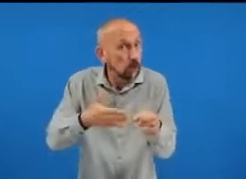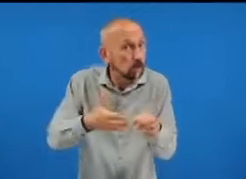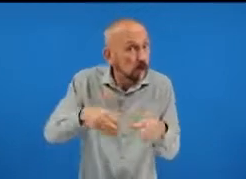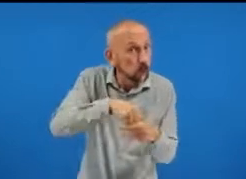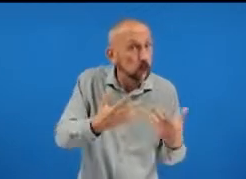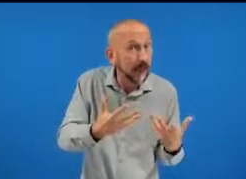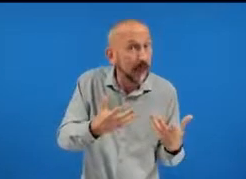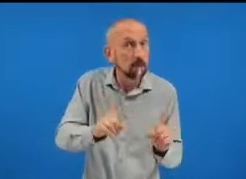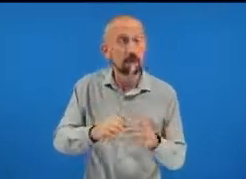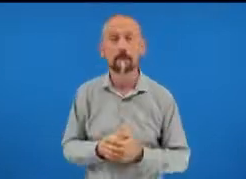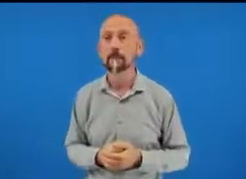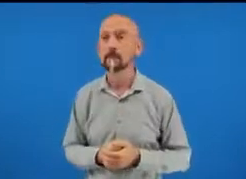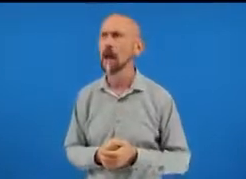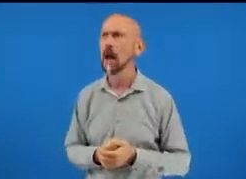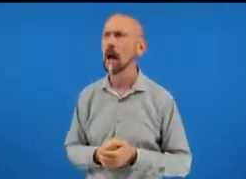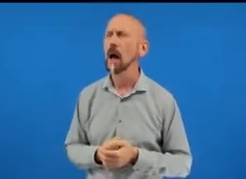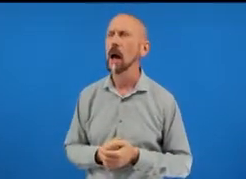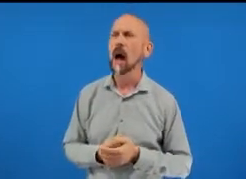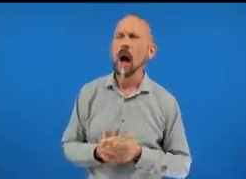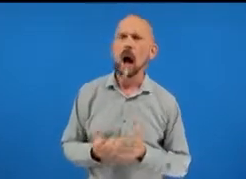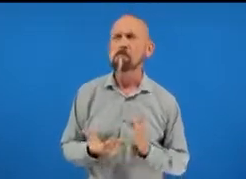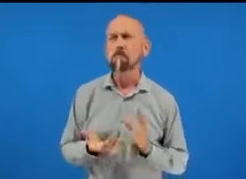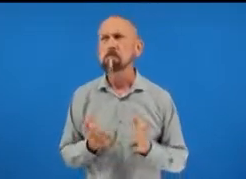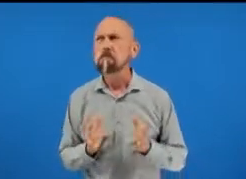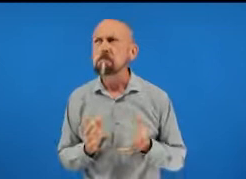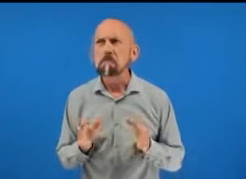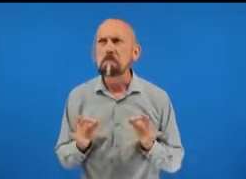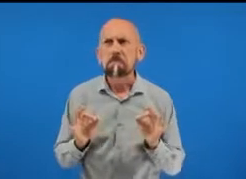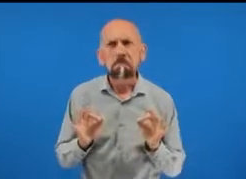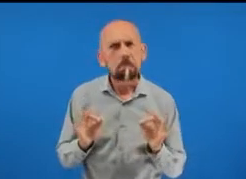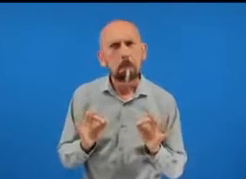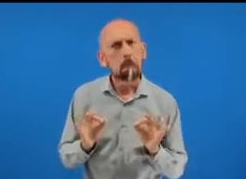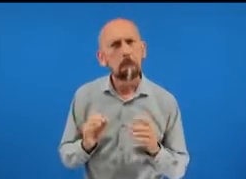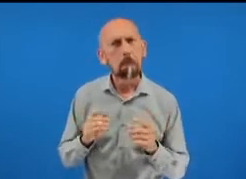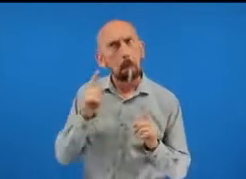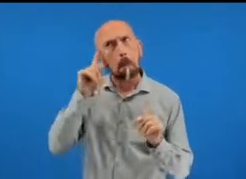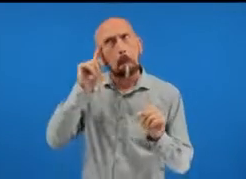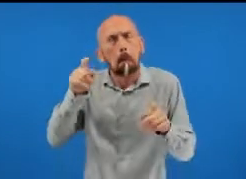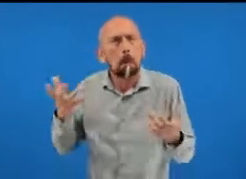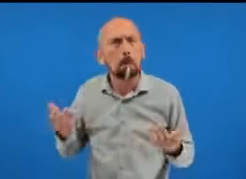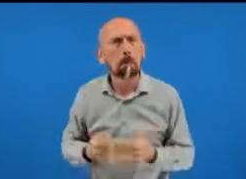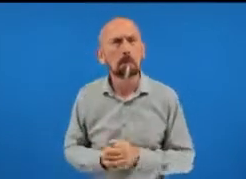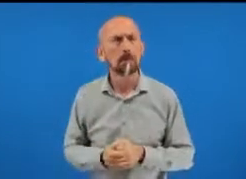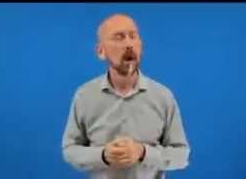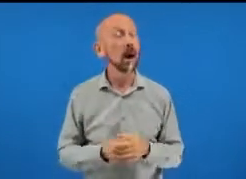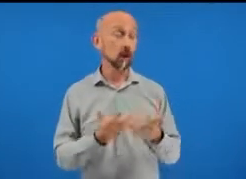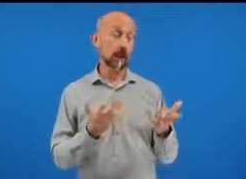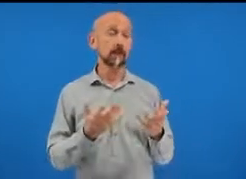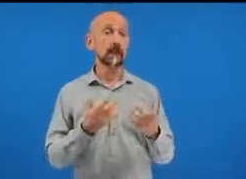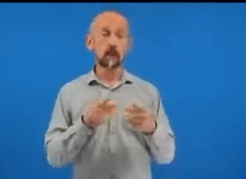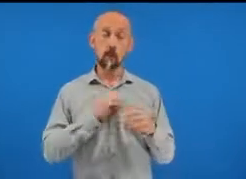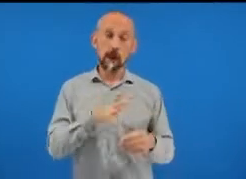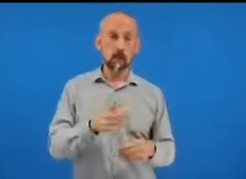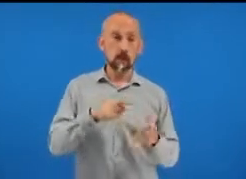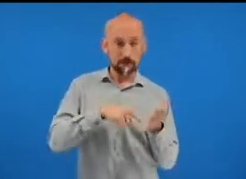Nothing particular that comes to mind, no. Well, I guess in that case, then, shall we pull up the